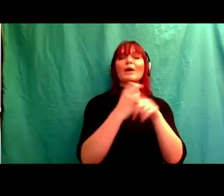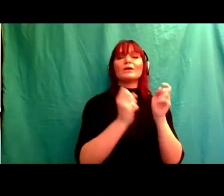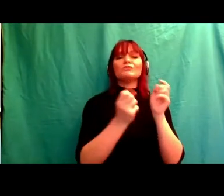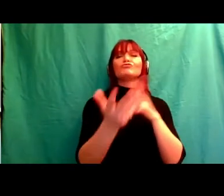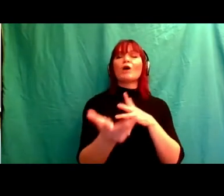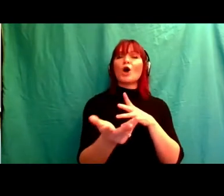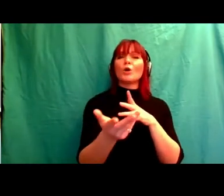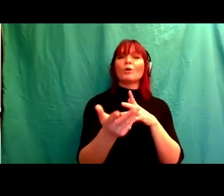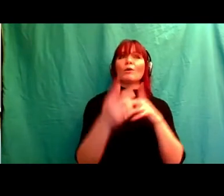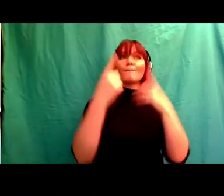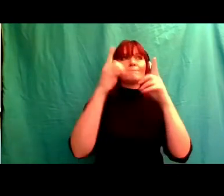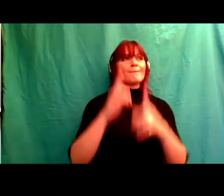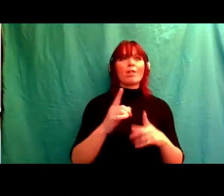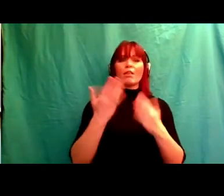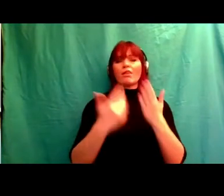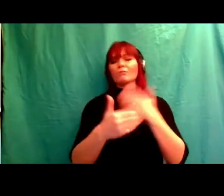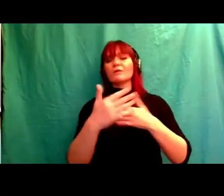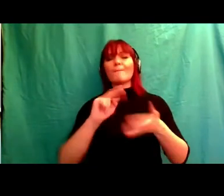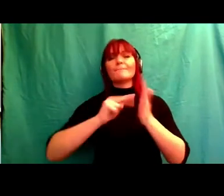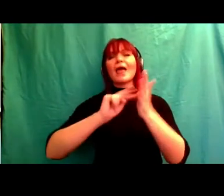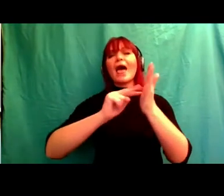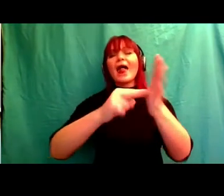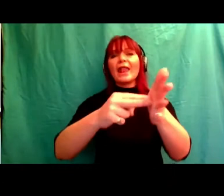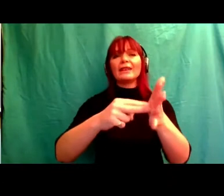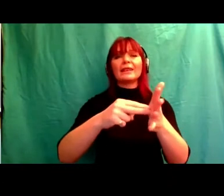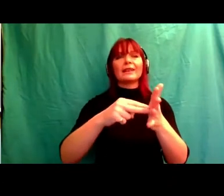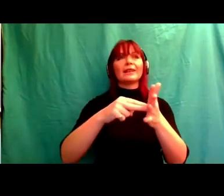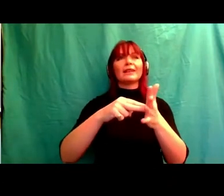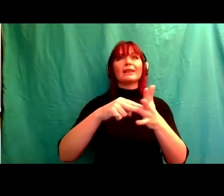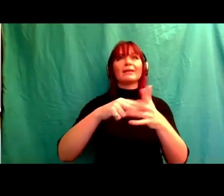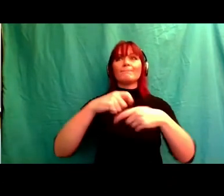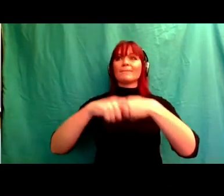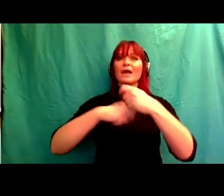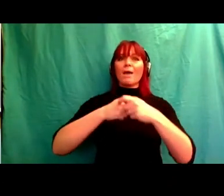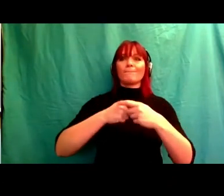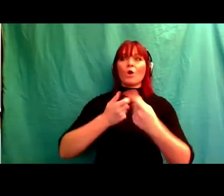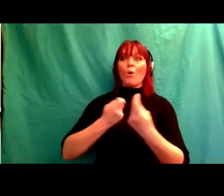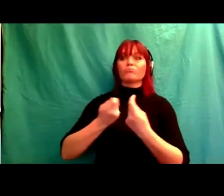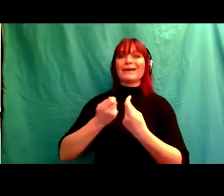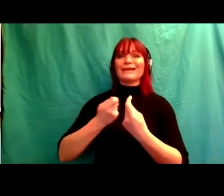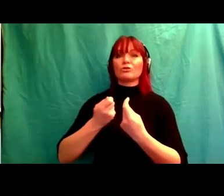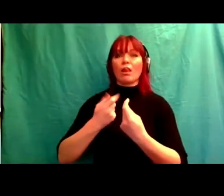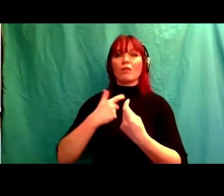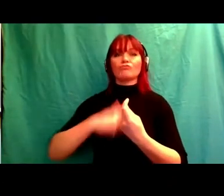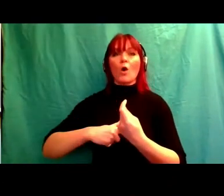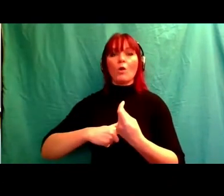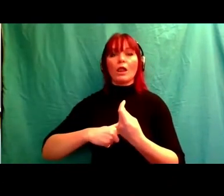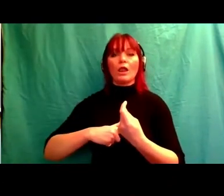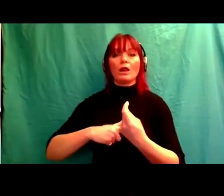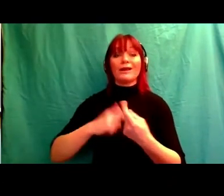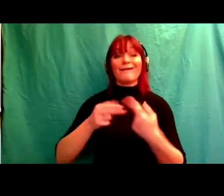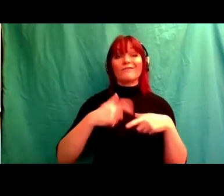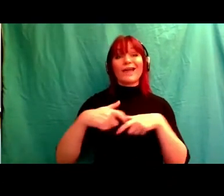long-term planning have been continually sucked into operational roles, and it's understandable. But if we keep doing that for the next year or